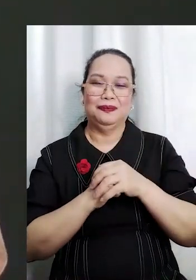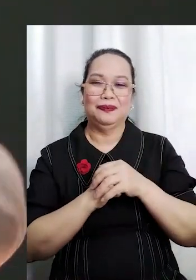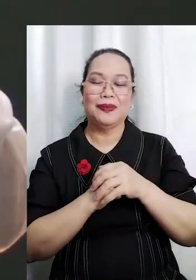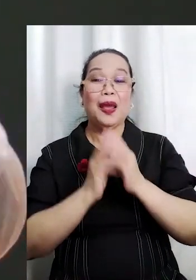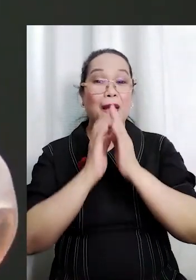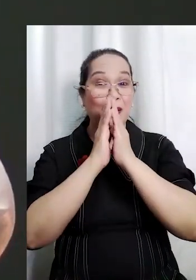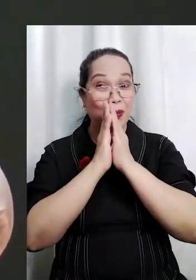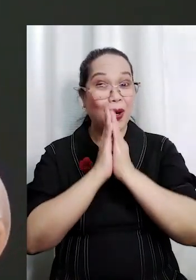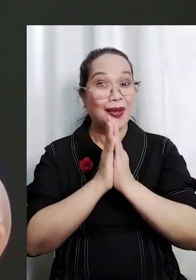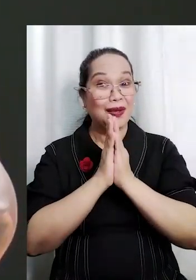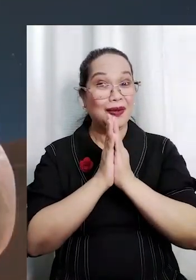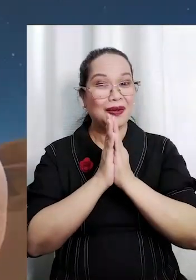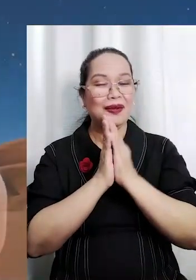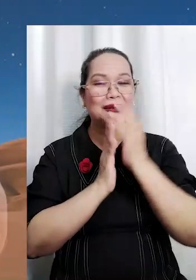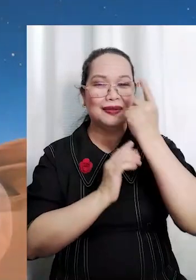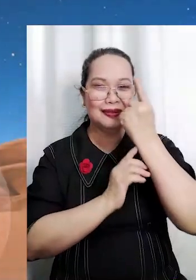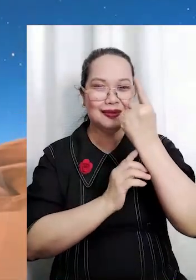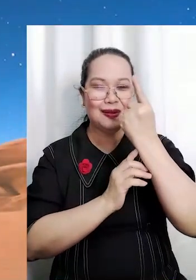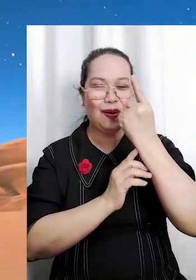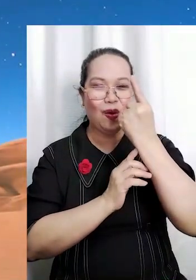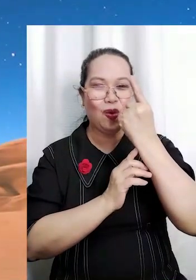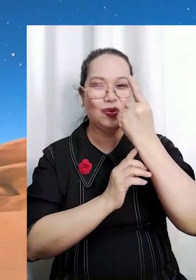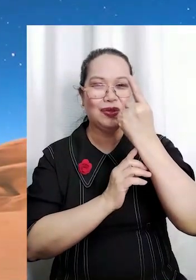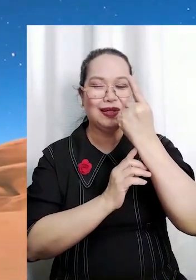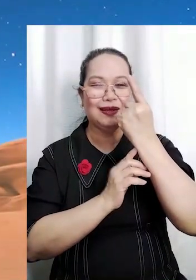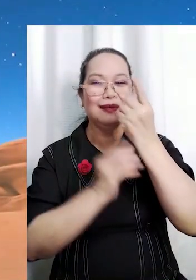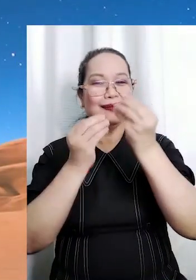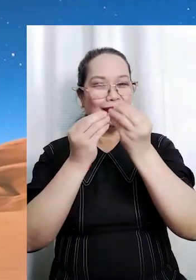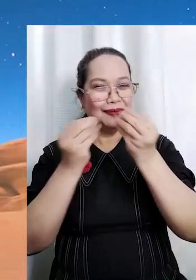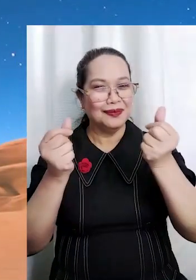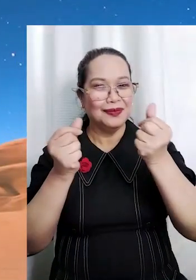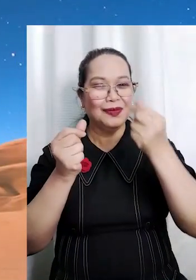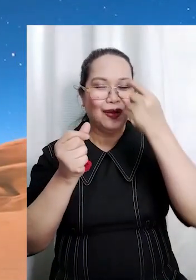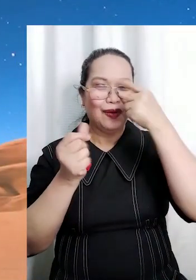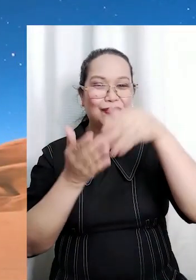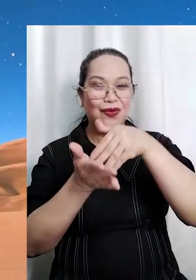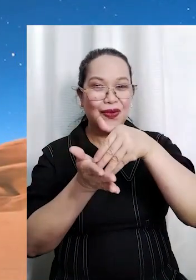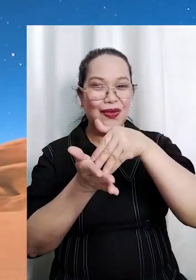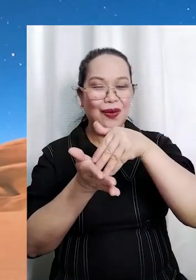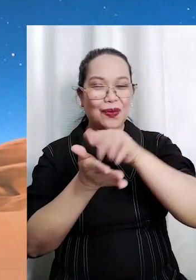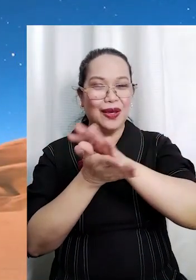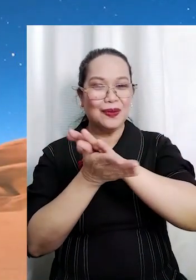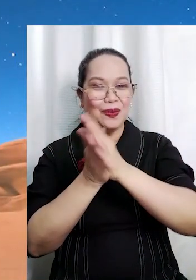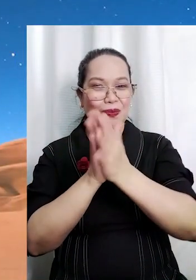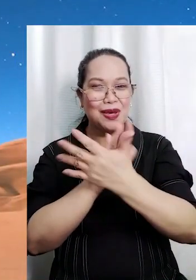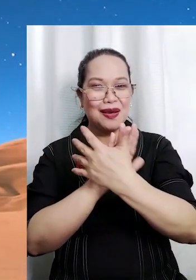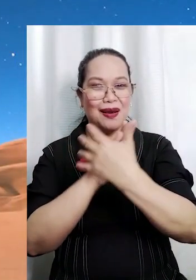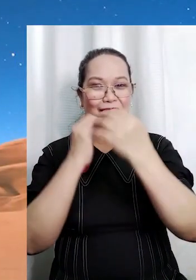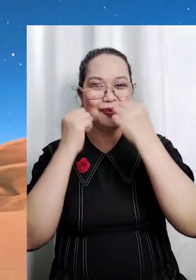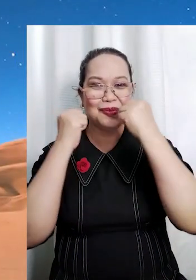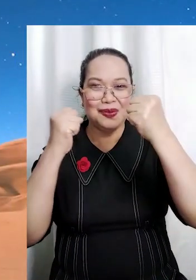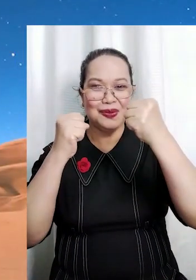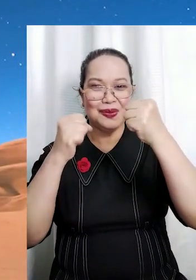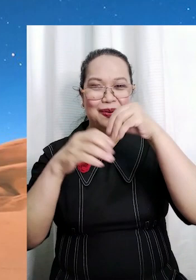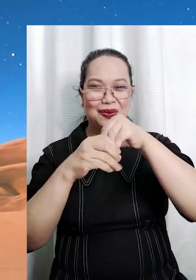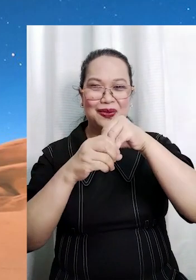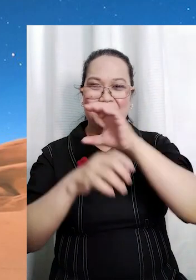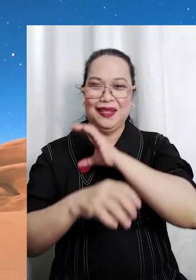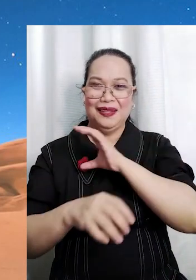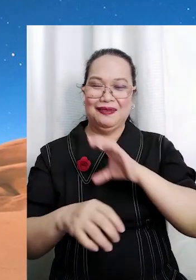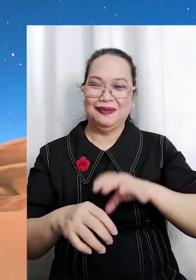quote, "Prayer is the only resort for the weak to become strong in